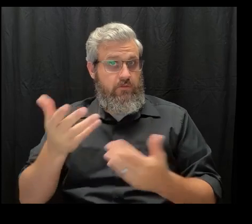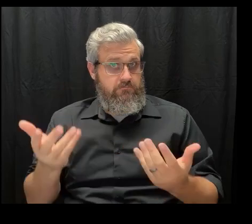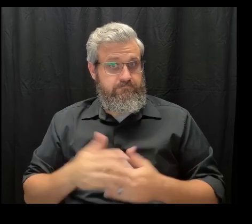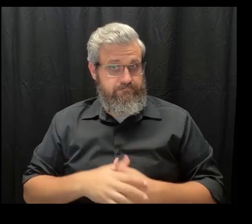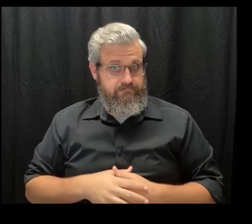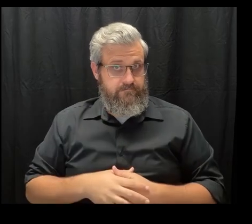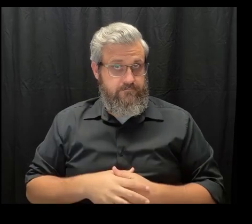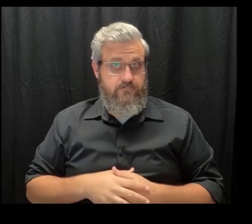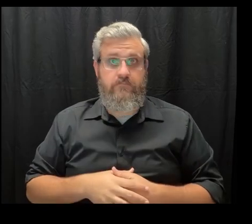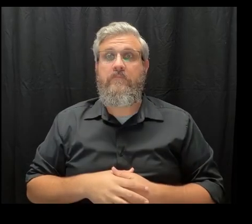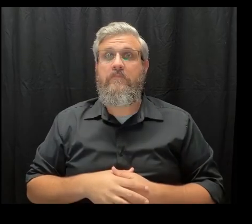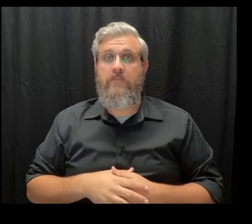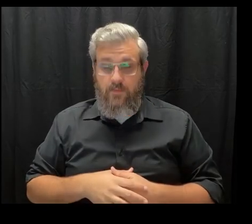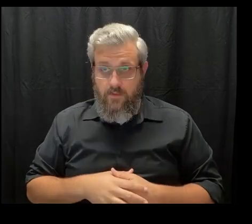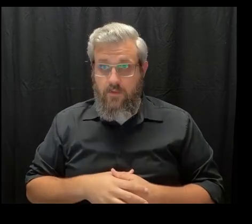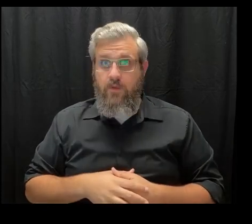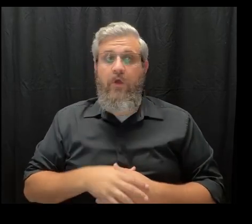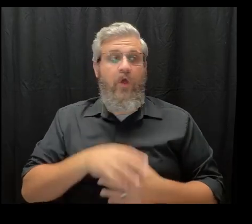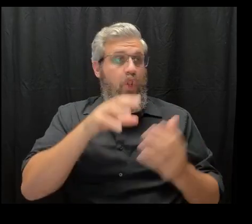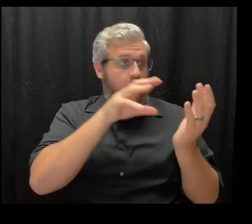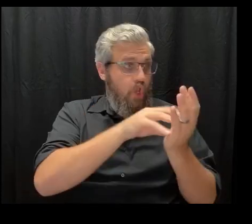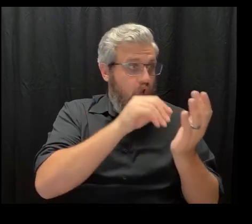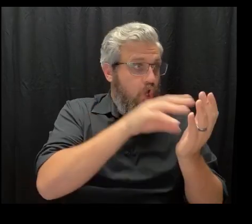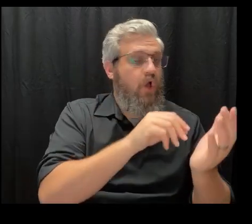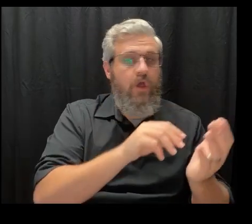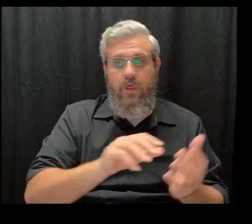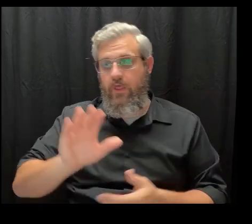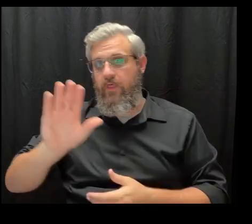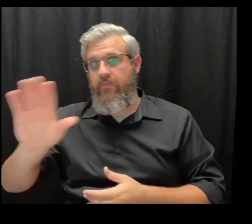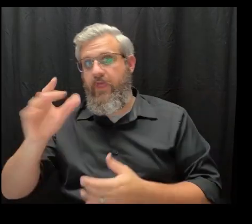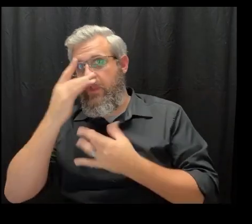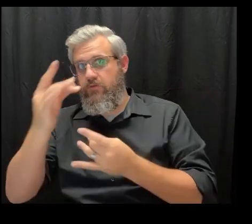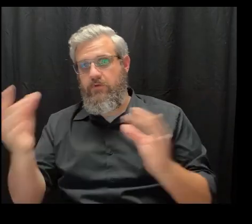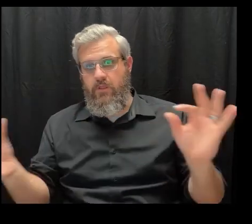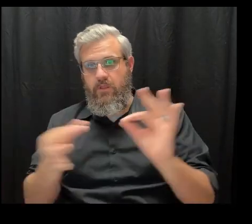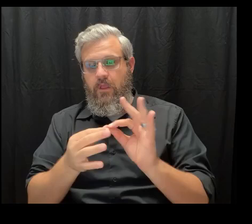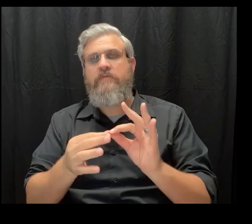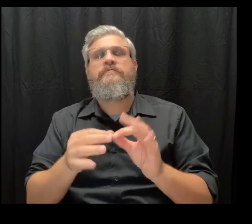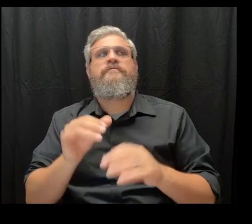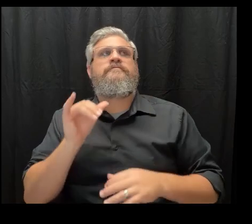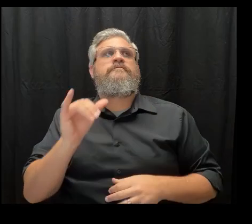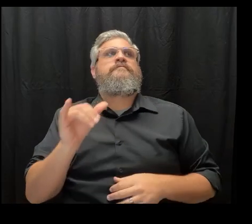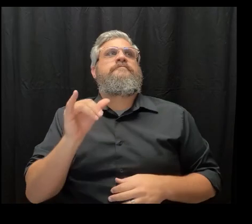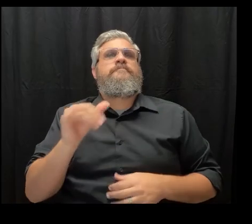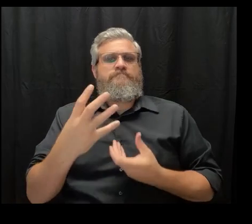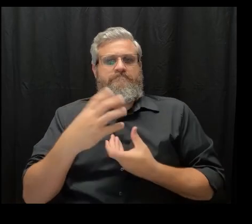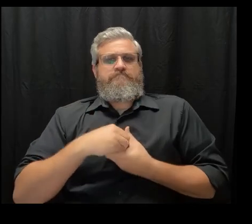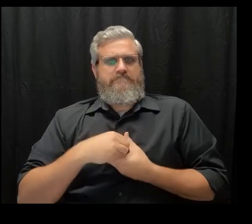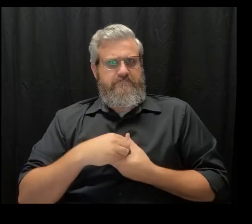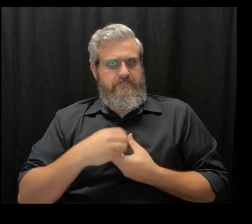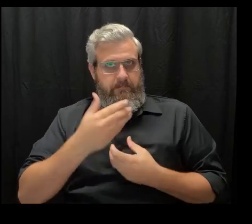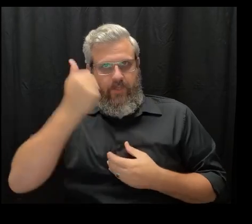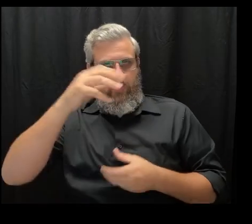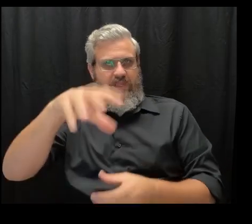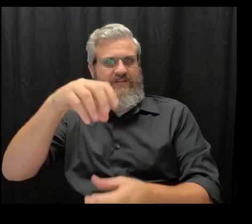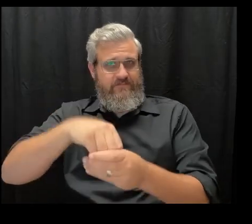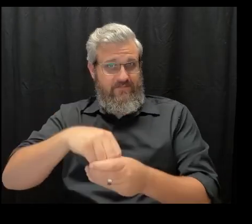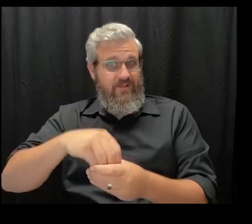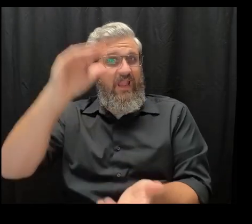When learning connects to what students care about, it becomes more meaningful, and that leads to better engagement and fewer behavior